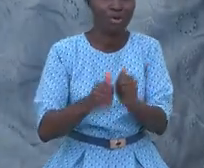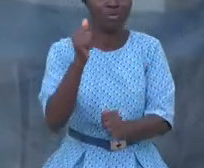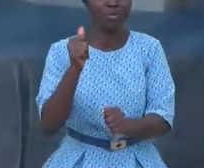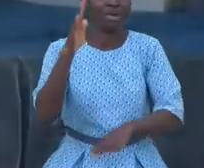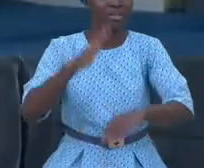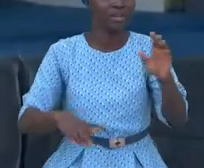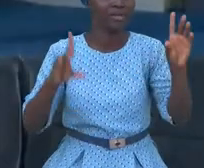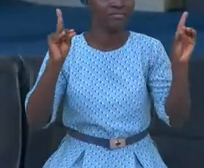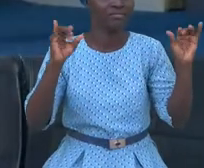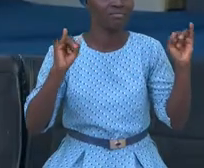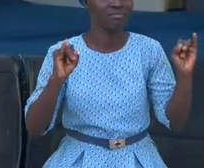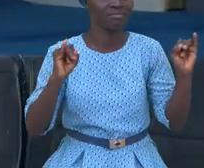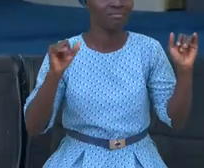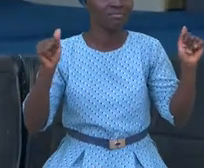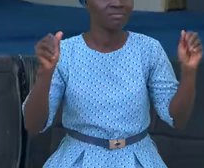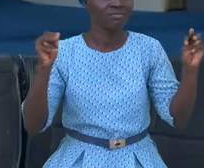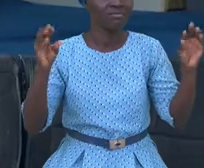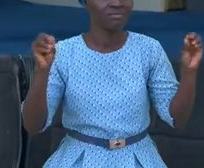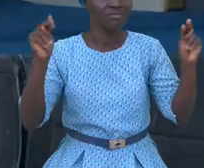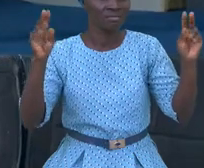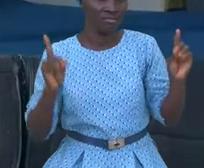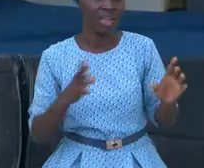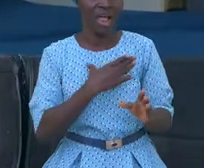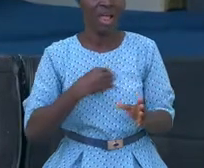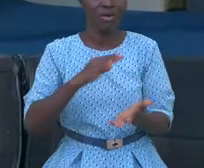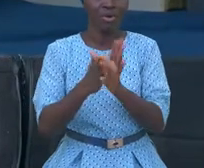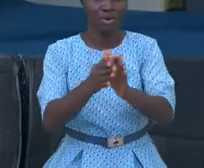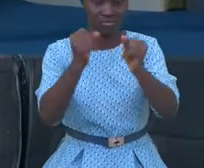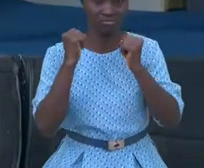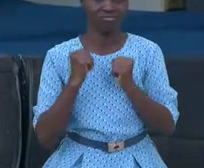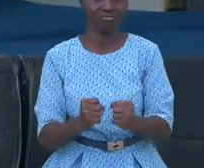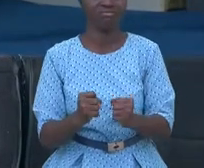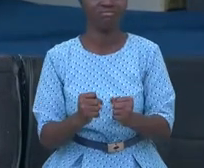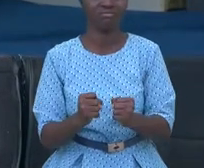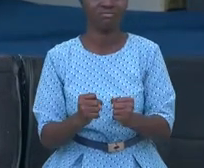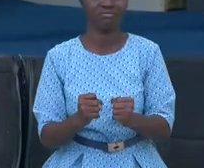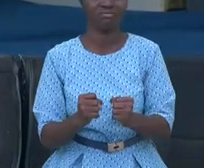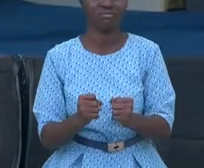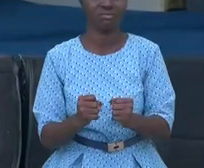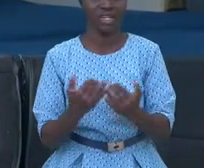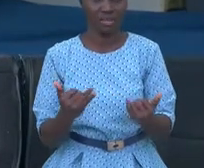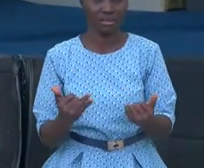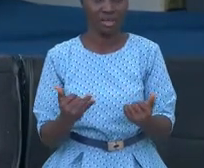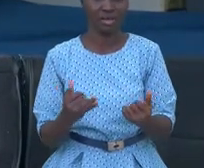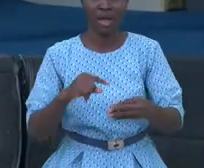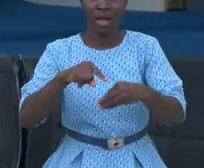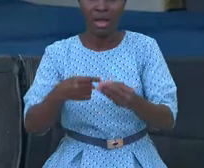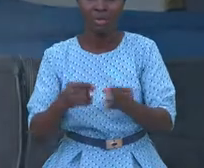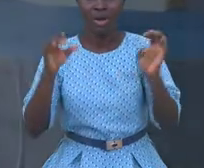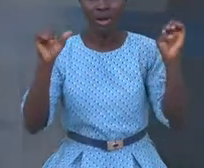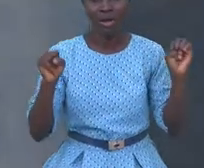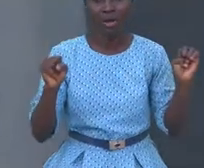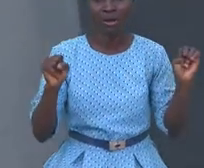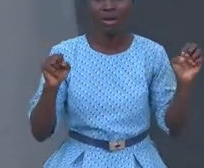diamond. Stronger. Look at Samuel. That his name is Samson. That man